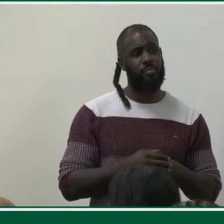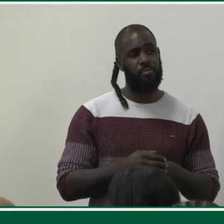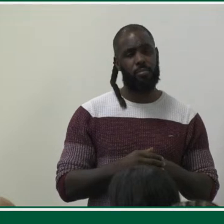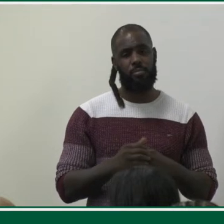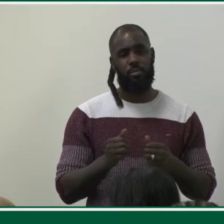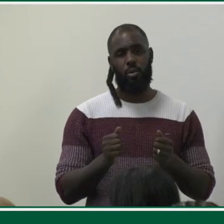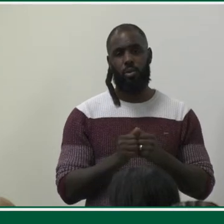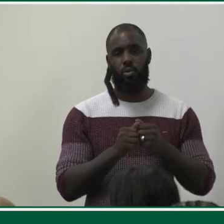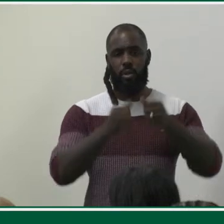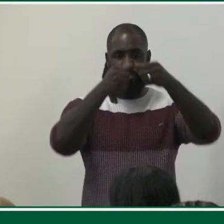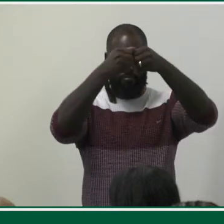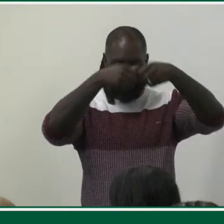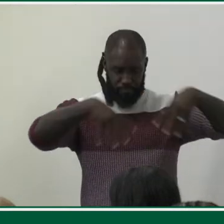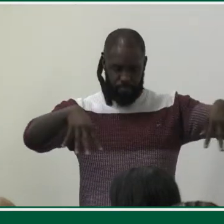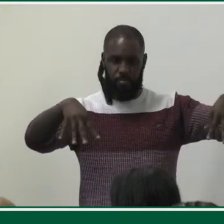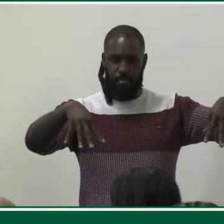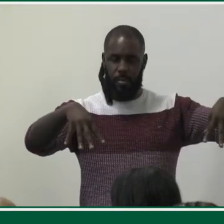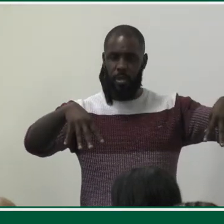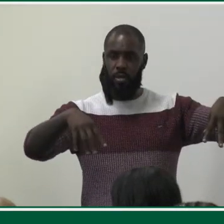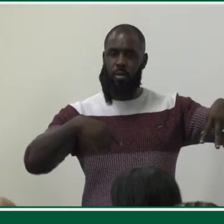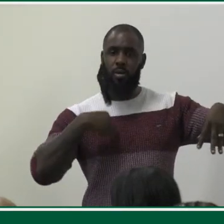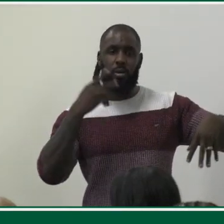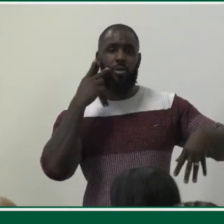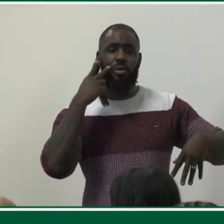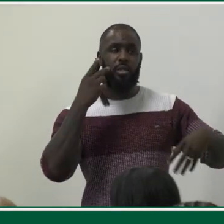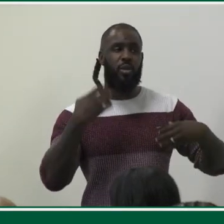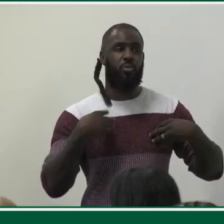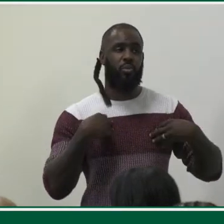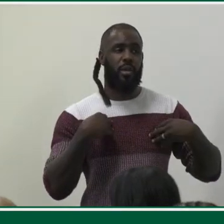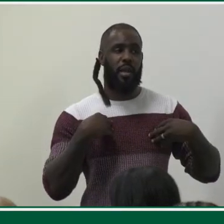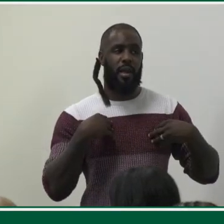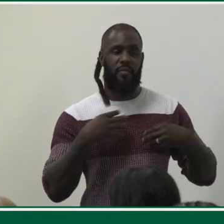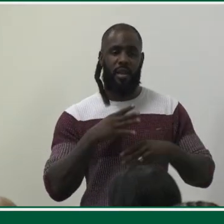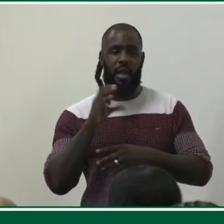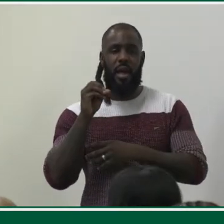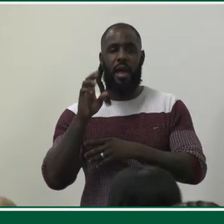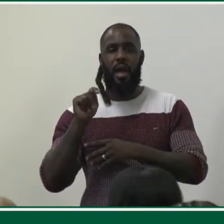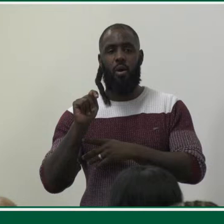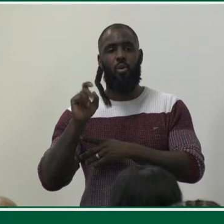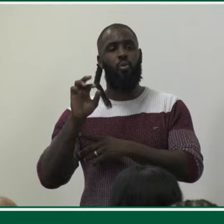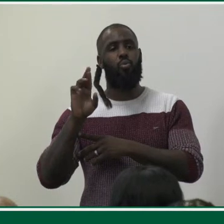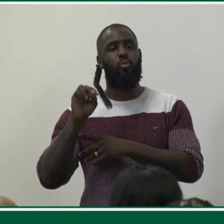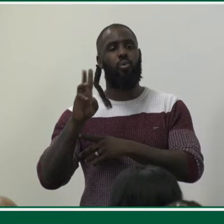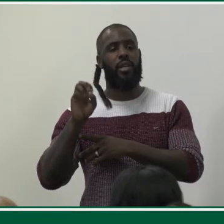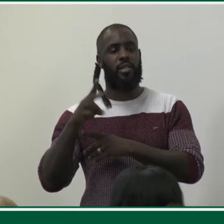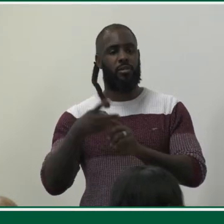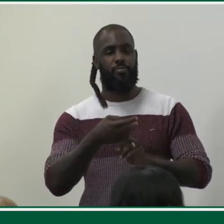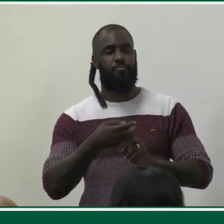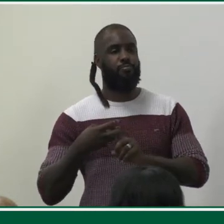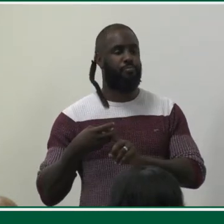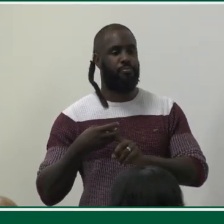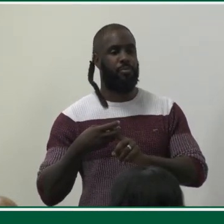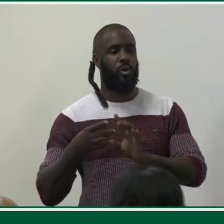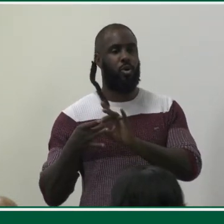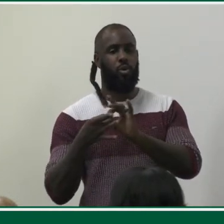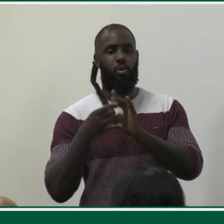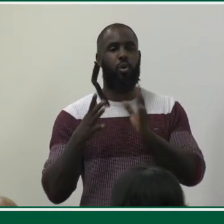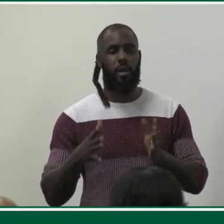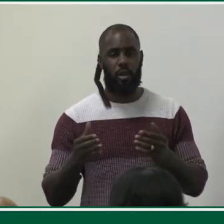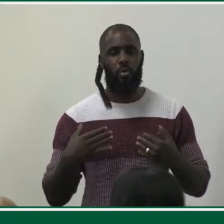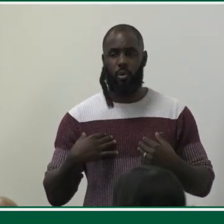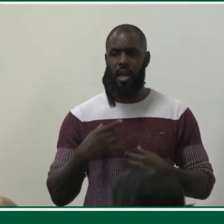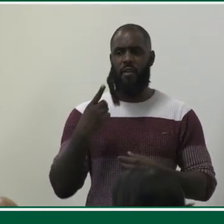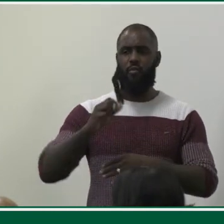org chart, you may remember that there is an outreach coordinator that's reflected within the Honors College. So we have a